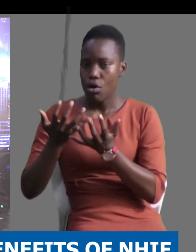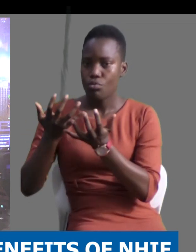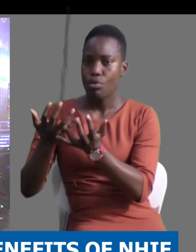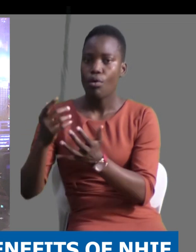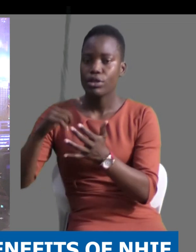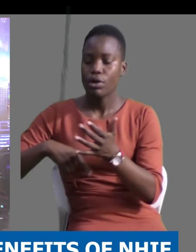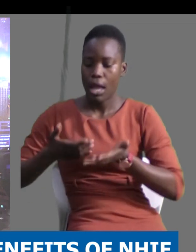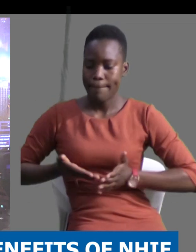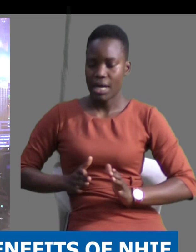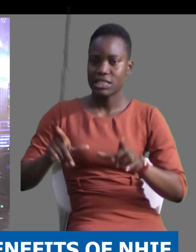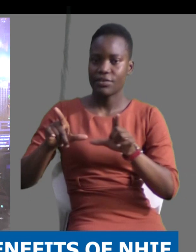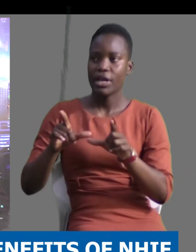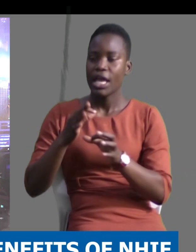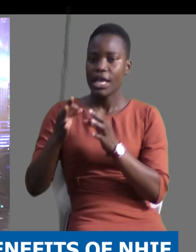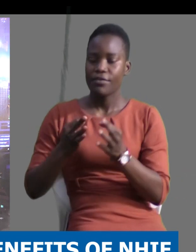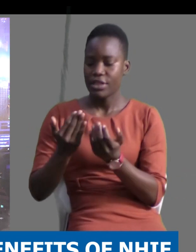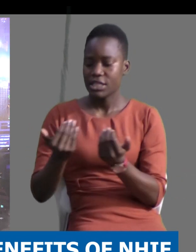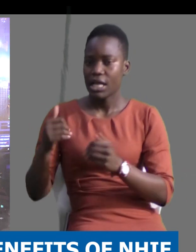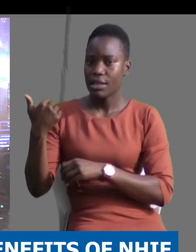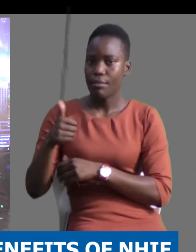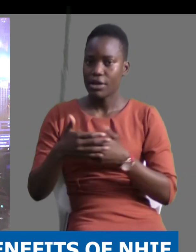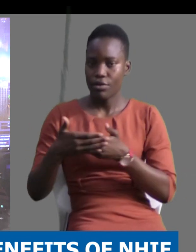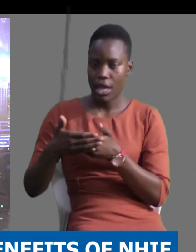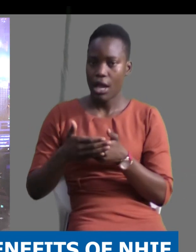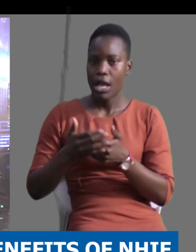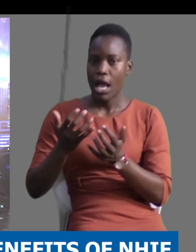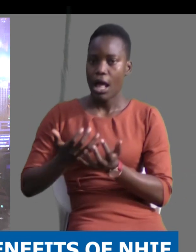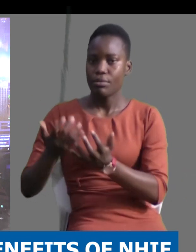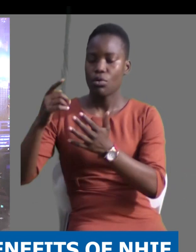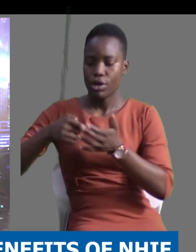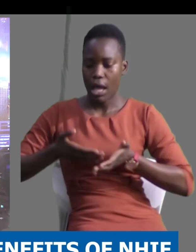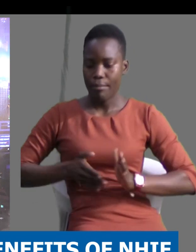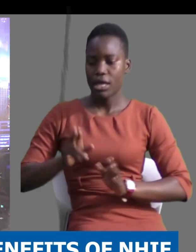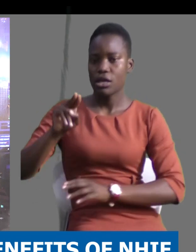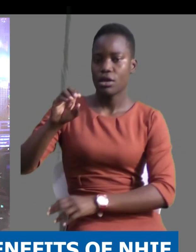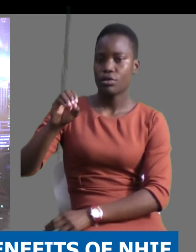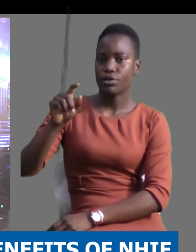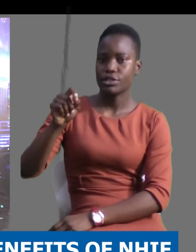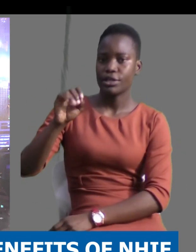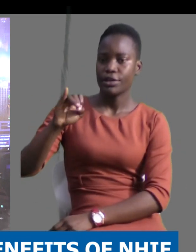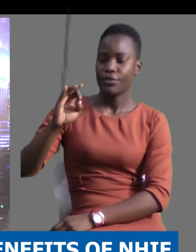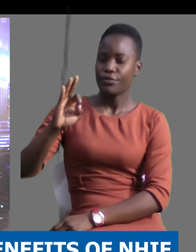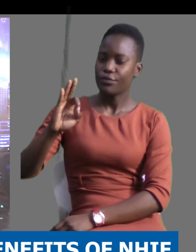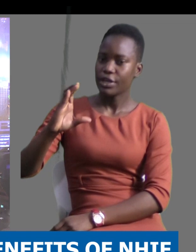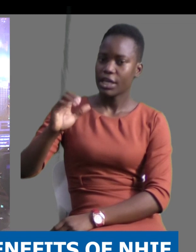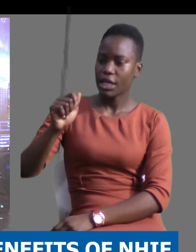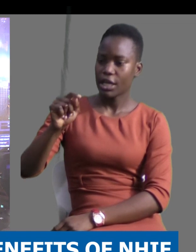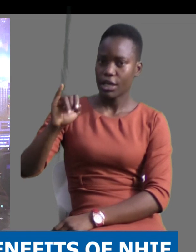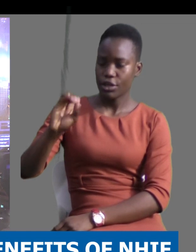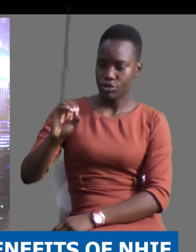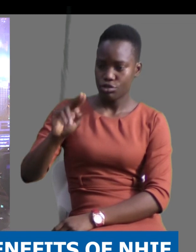I would come with birth certificates. If the child is still young, probably I would come with a birth notification number.